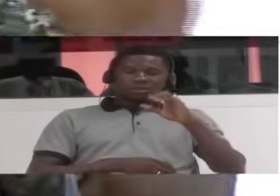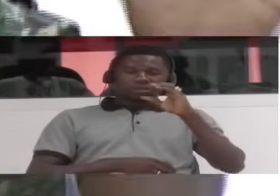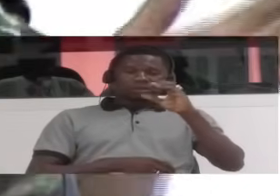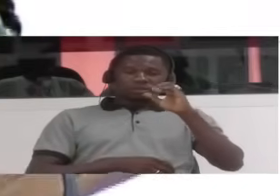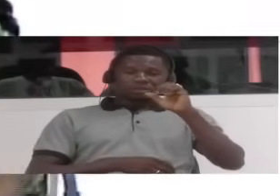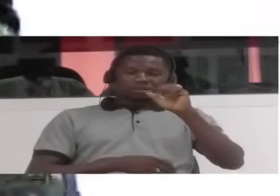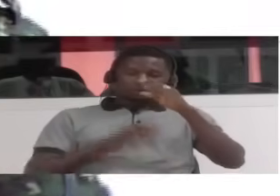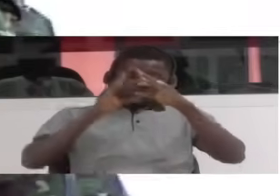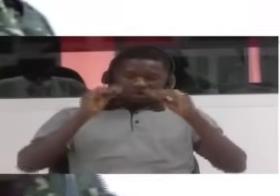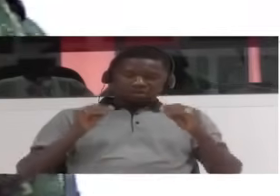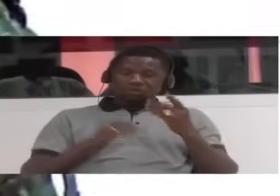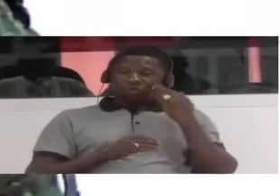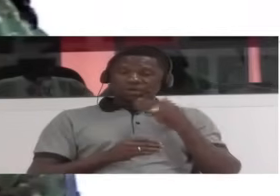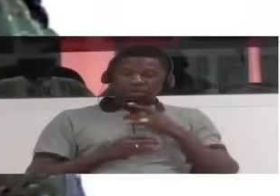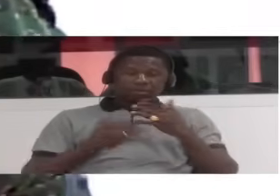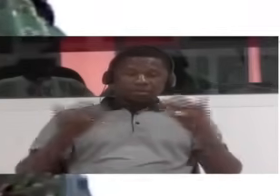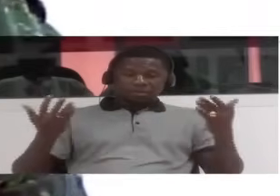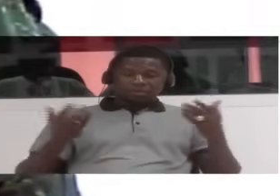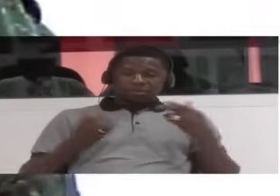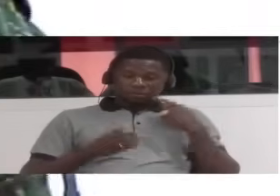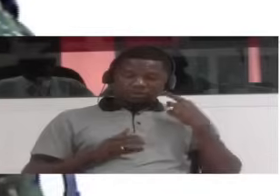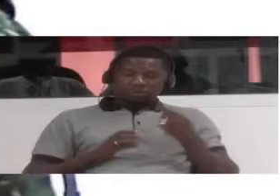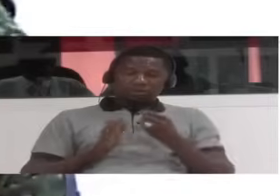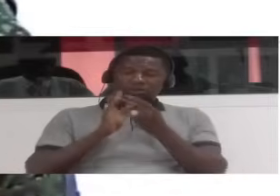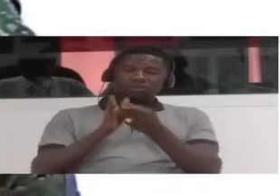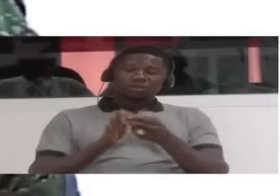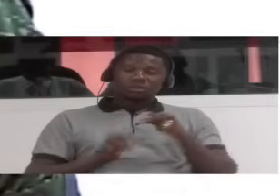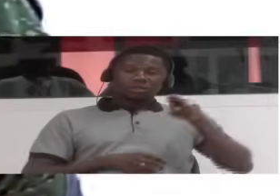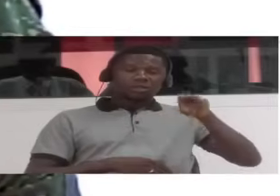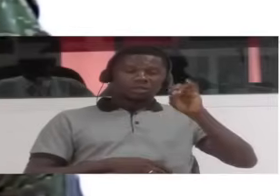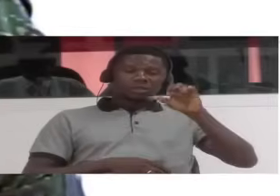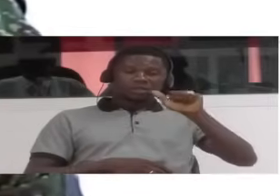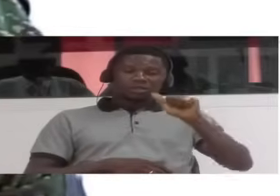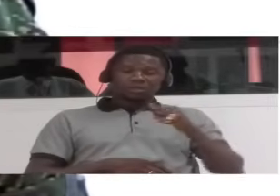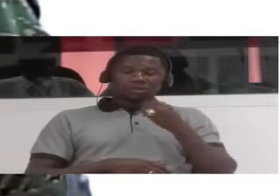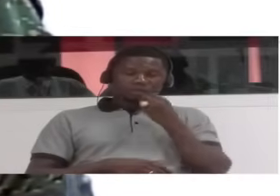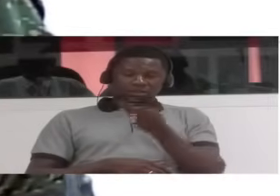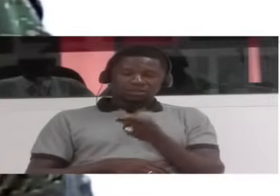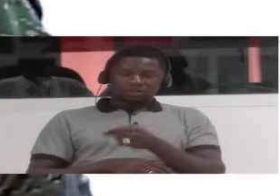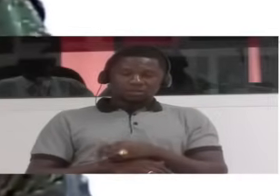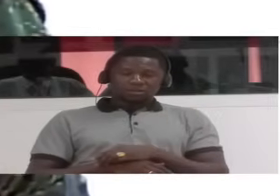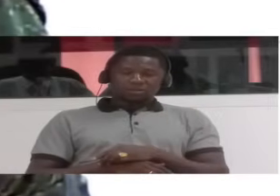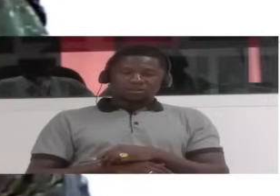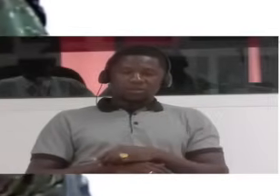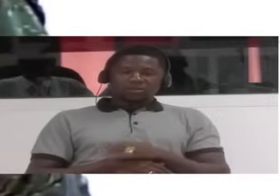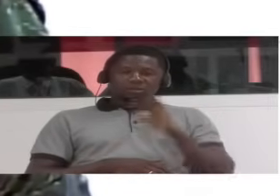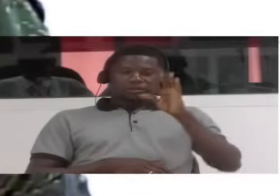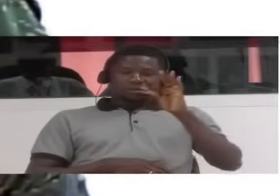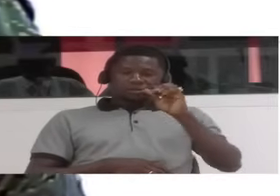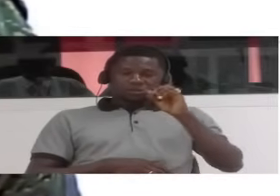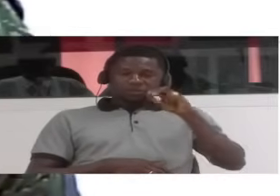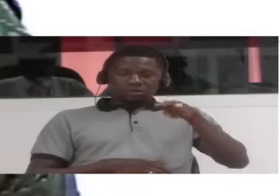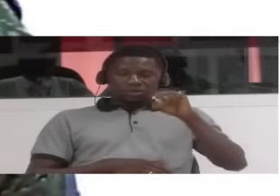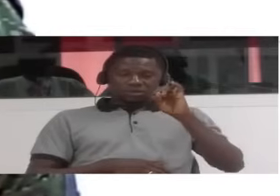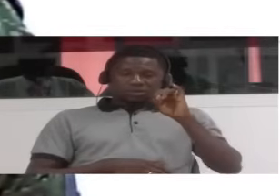there were many, he told the NIA that Tony Catoni is fond of